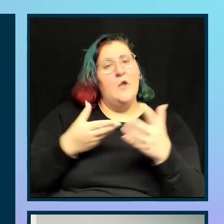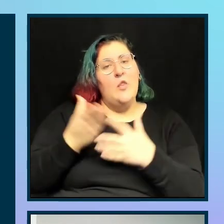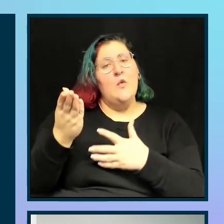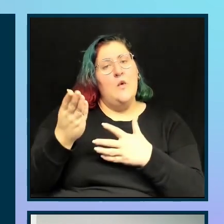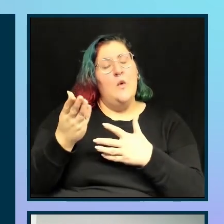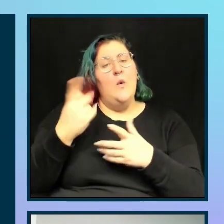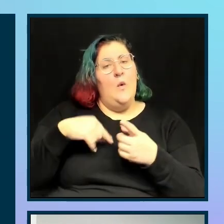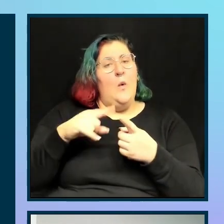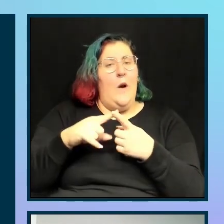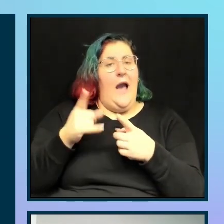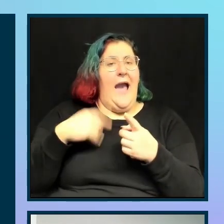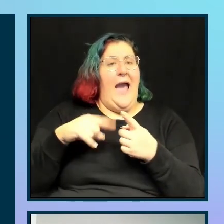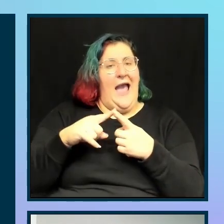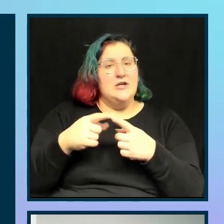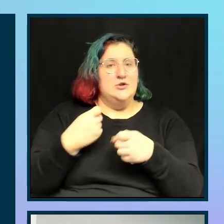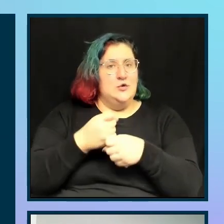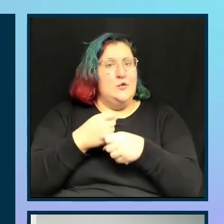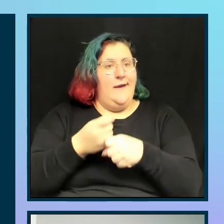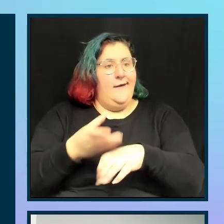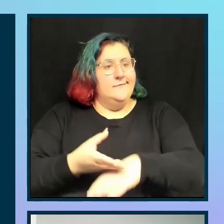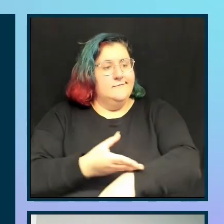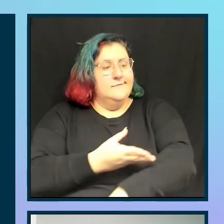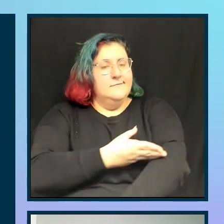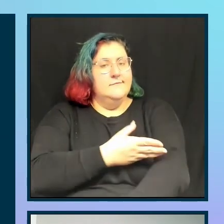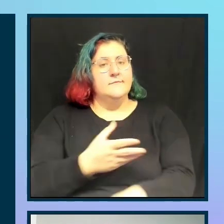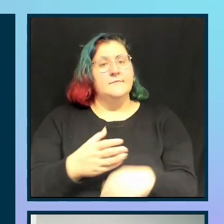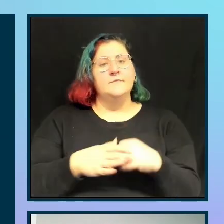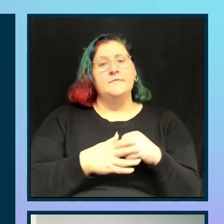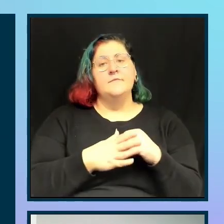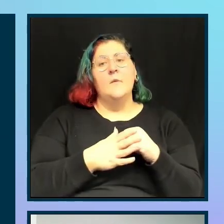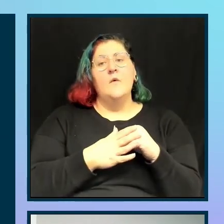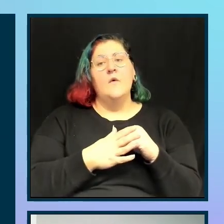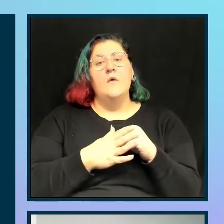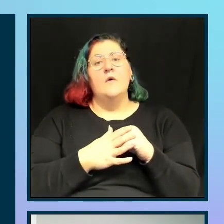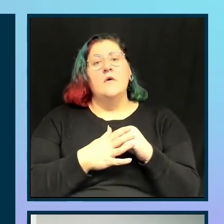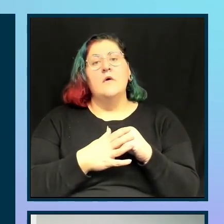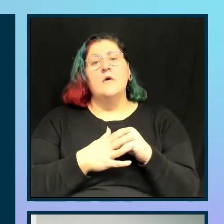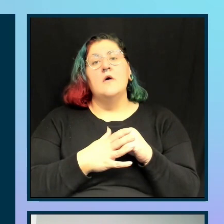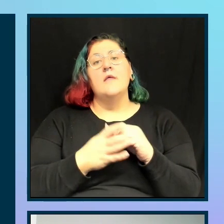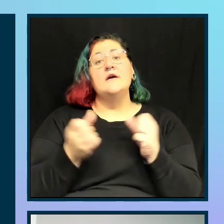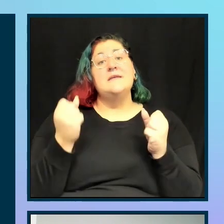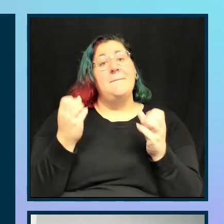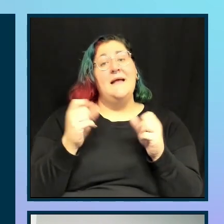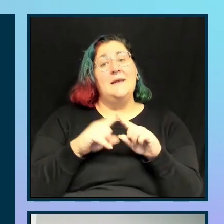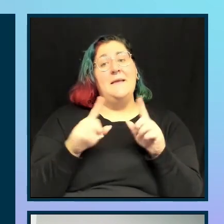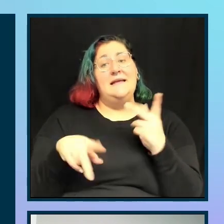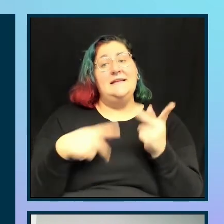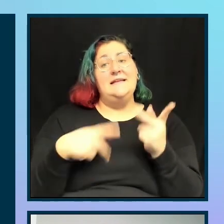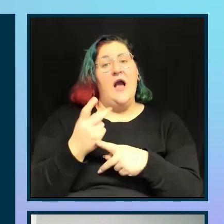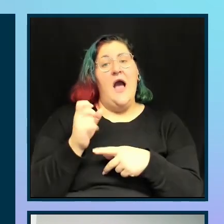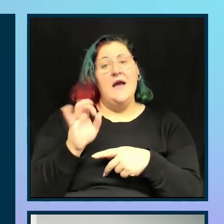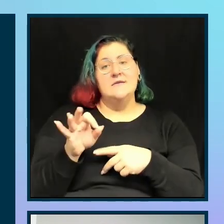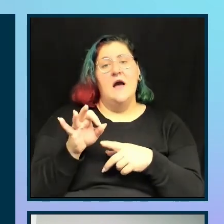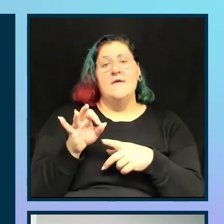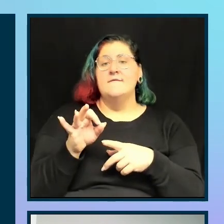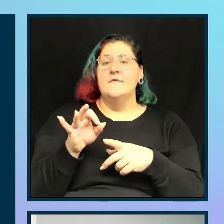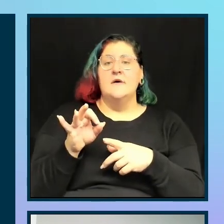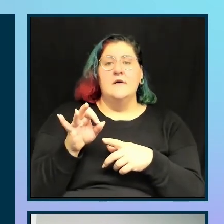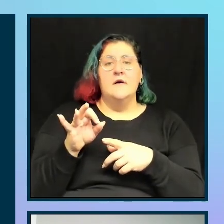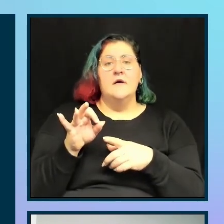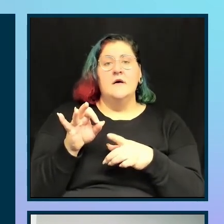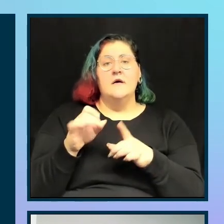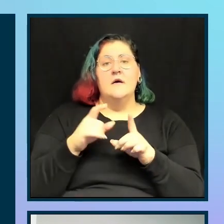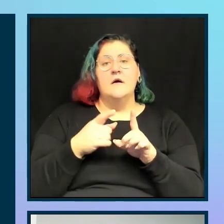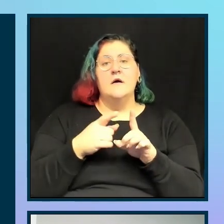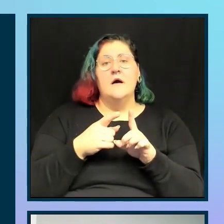of source, and one of those is LaTeX source, which requires some transformation to jump into an XML environment in many cases